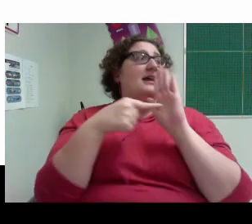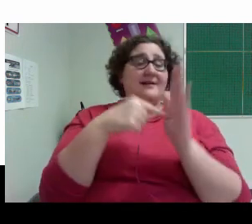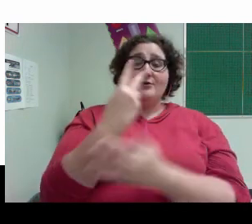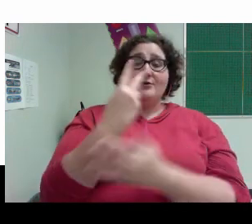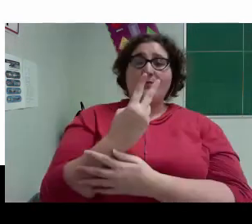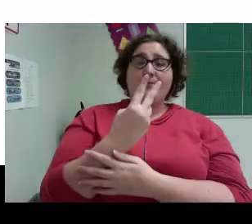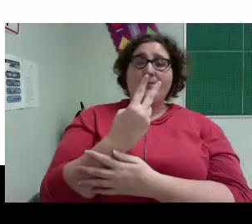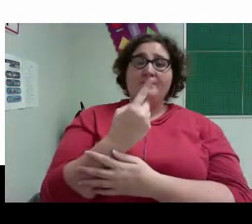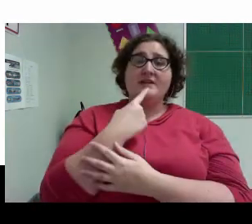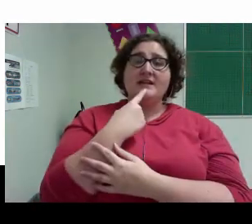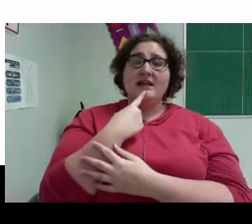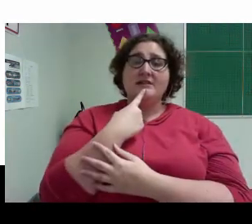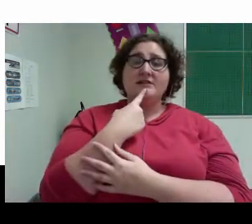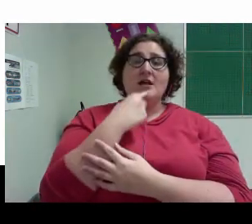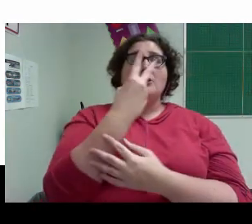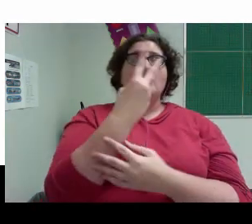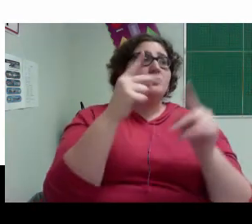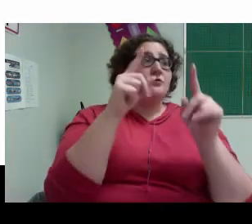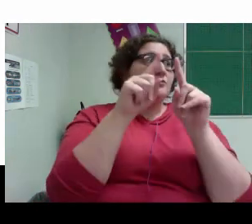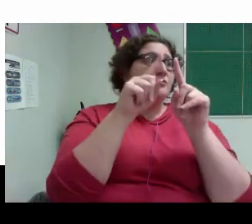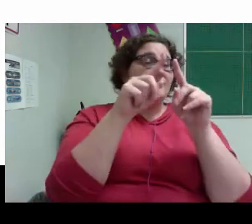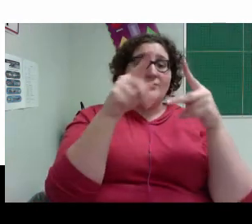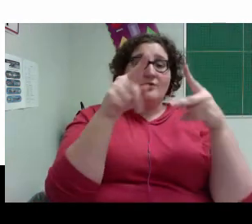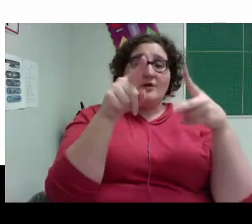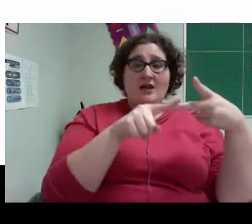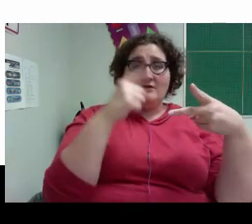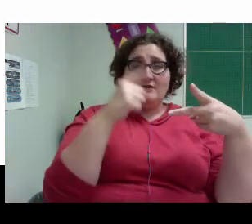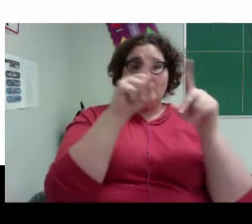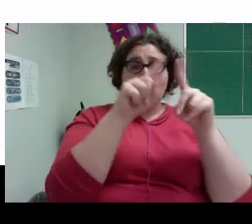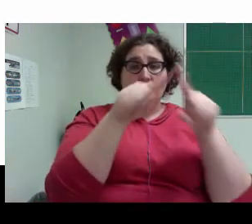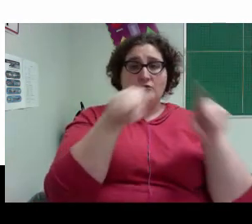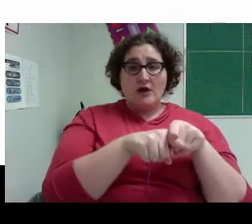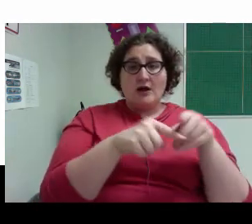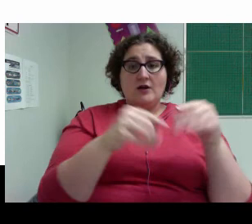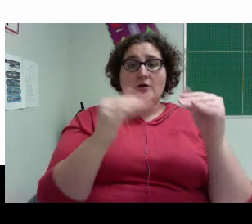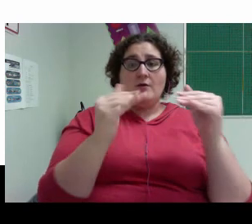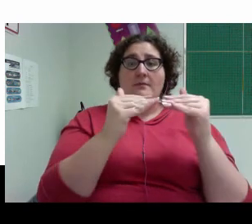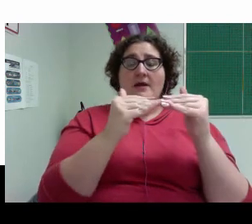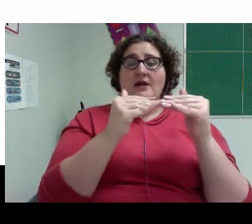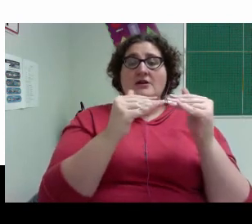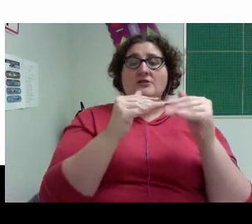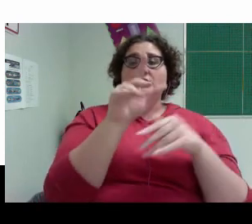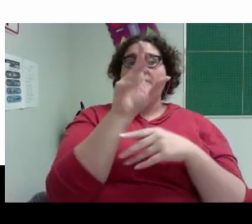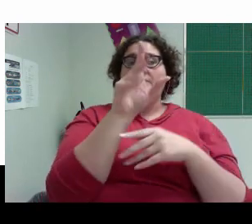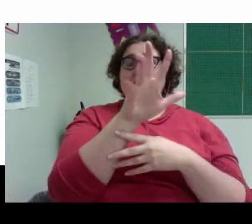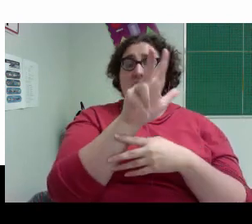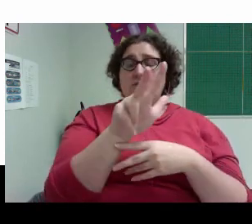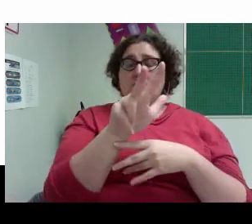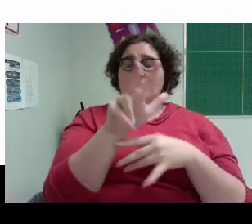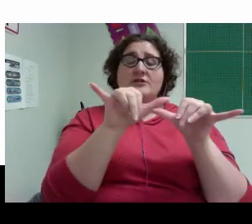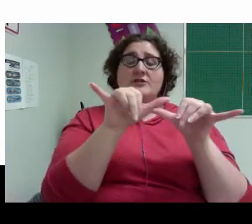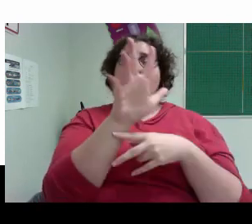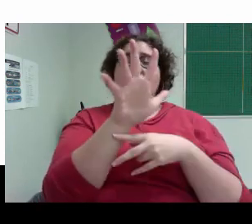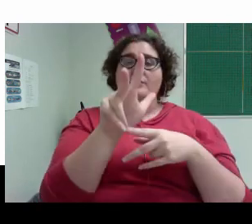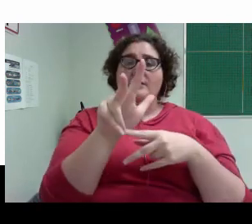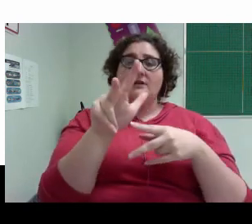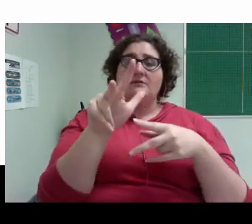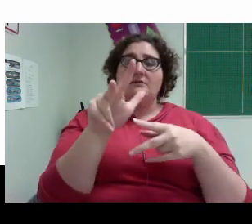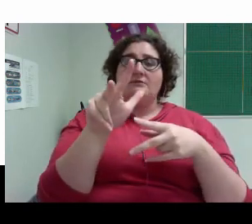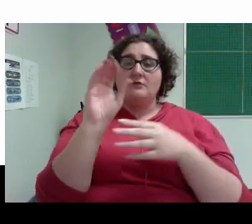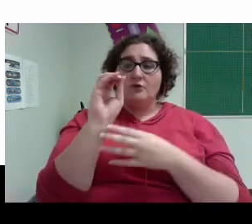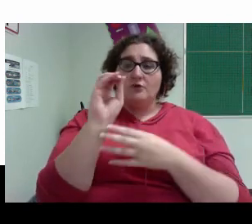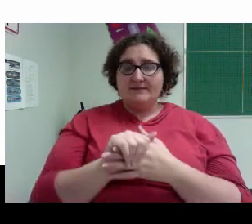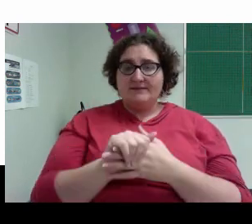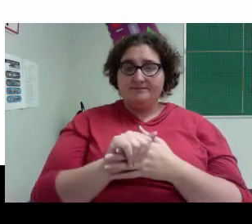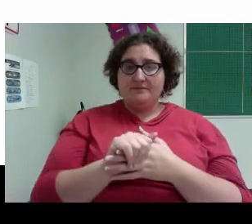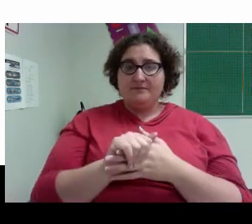Example 2 says two angles of a triangle measure 53 degrees. What is the measure of an exterior angle at the vertex of each of the triangles? Okay,